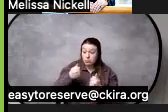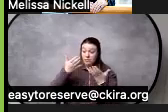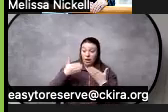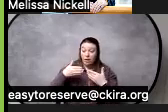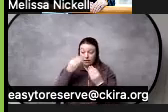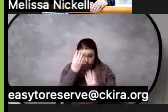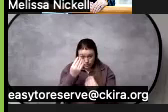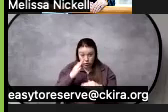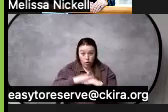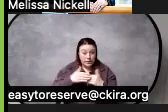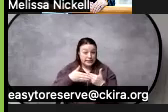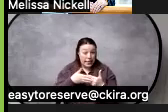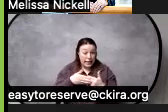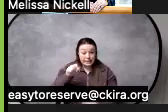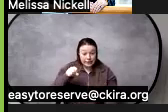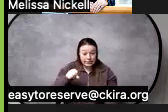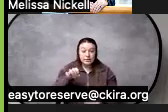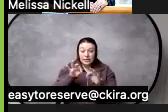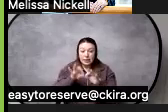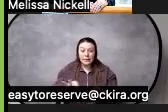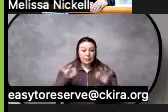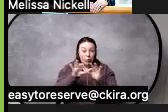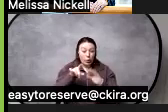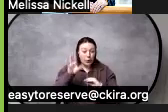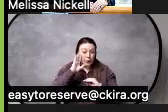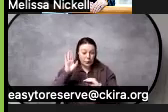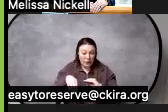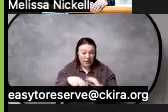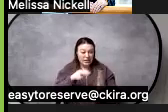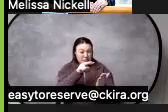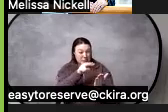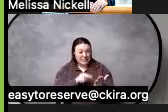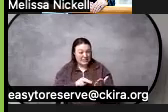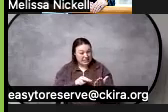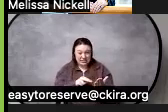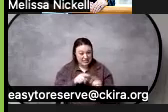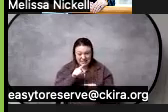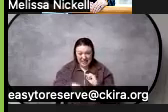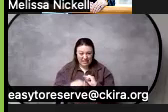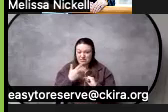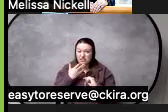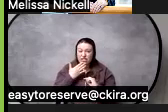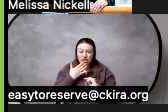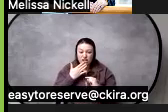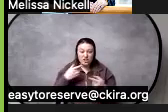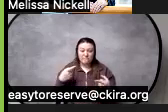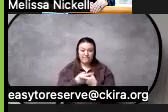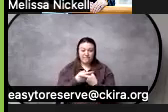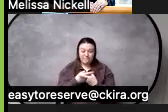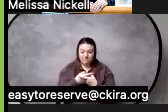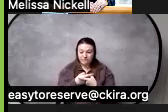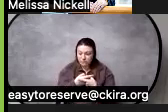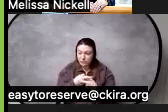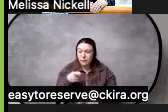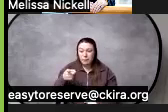it's important to note that this really isn't legible with the background color on the slide. Now, the pictures on this slide are a bit